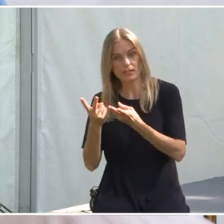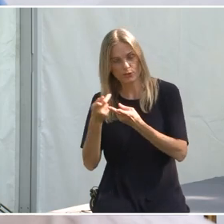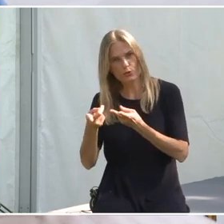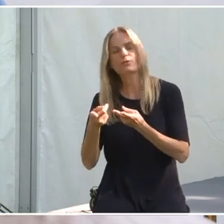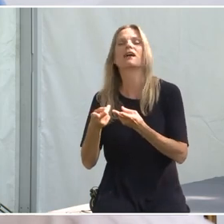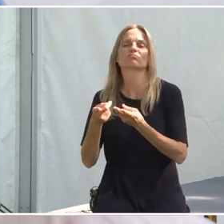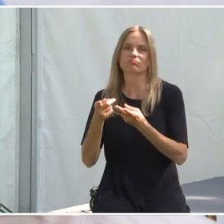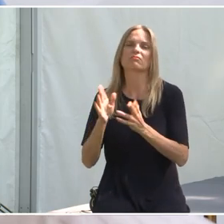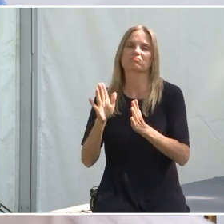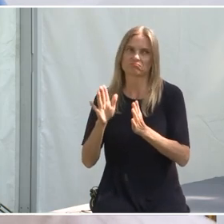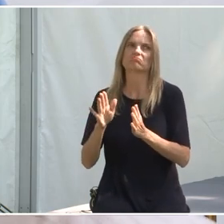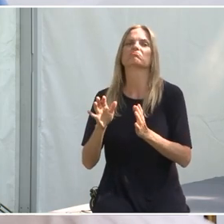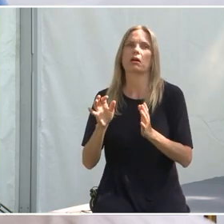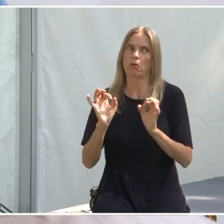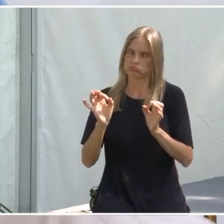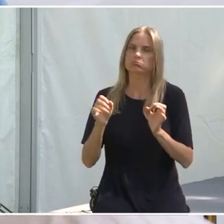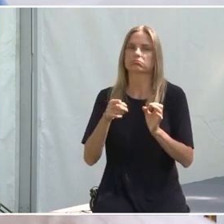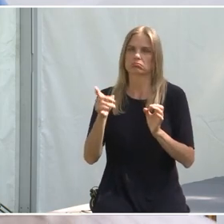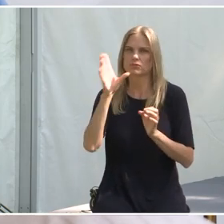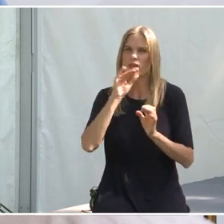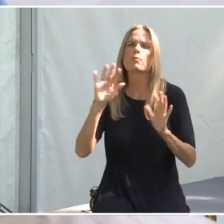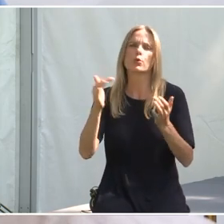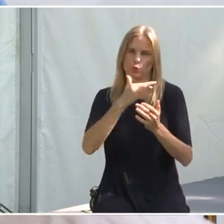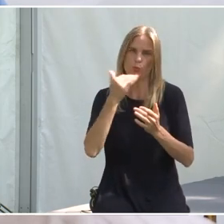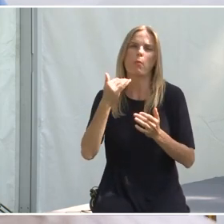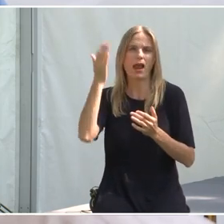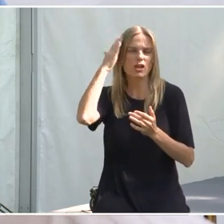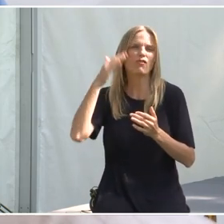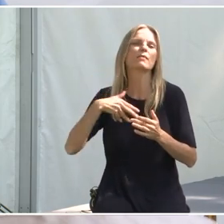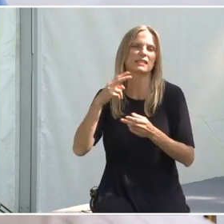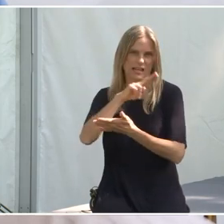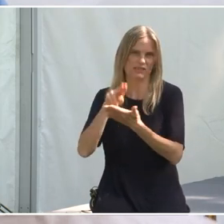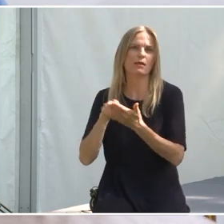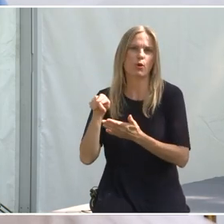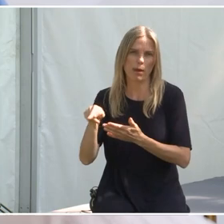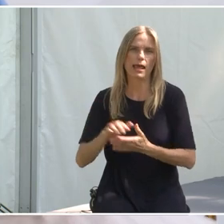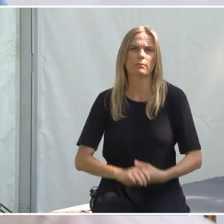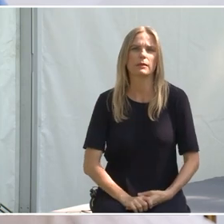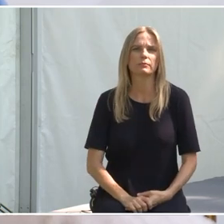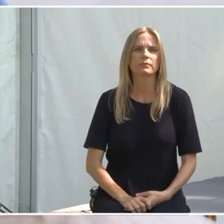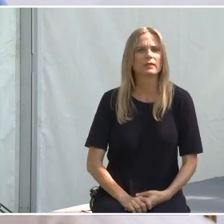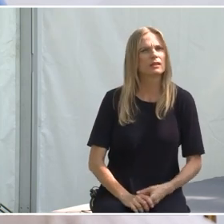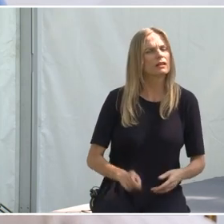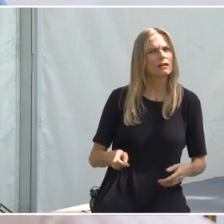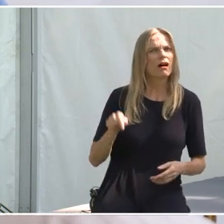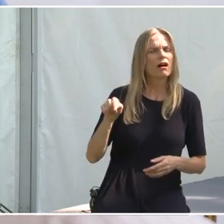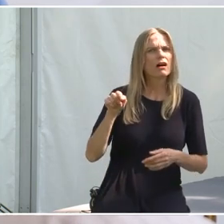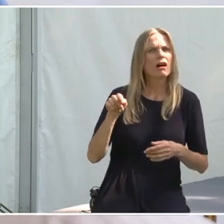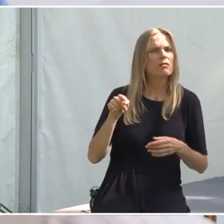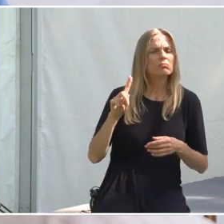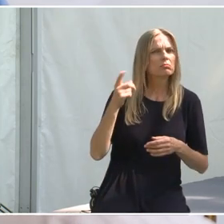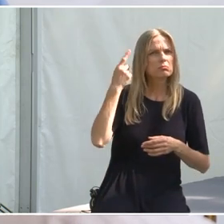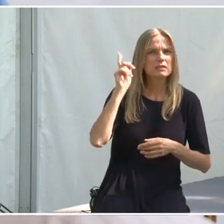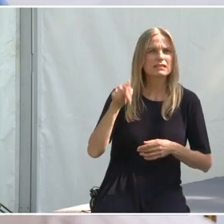especially in the sense of being at risk of mental health issues and actually getting help on that. And so what do we know about the? I